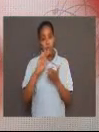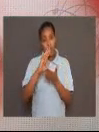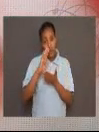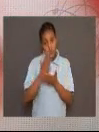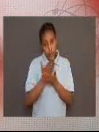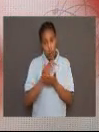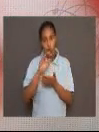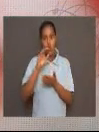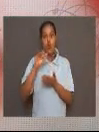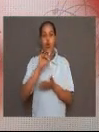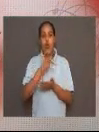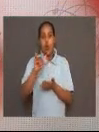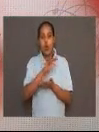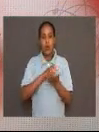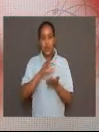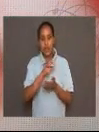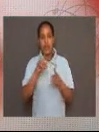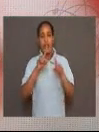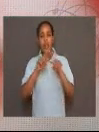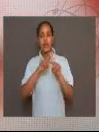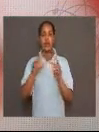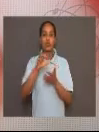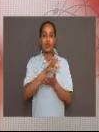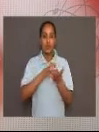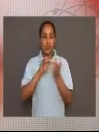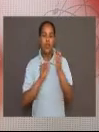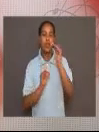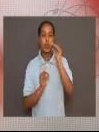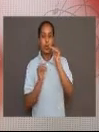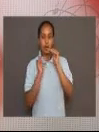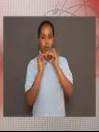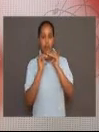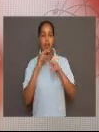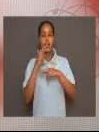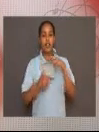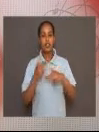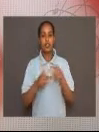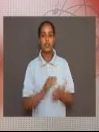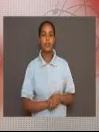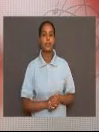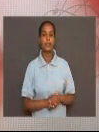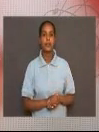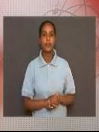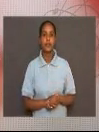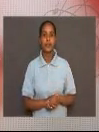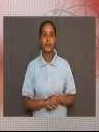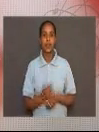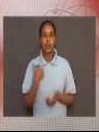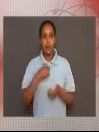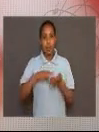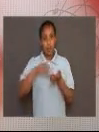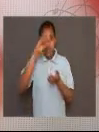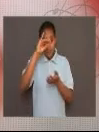homogeneous and heterogeneous equilibrium reactions. We